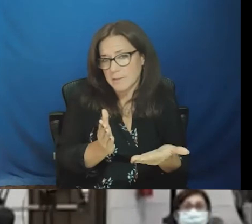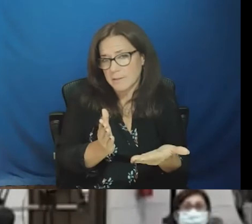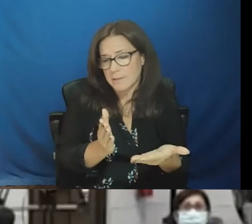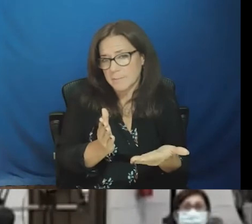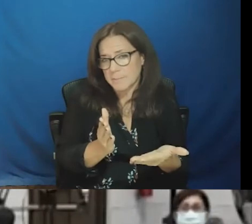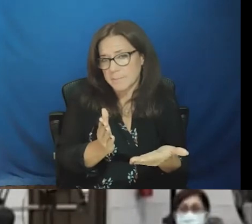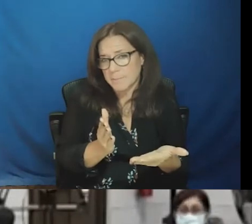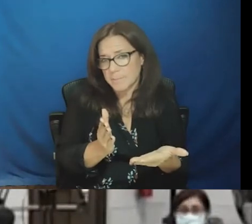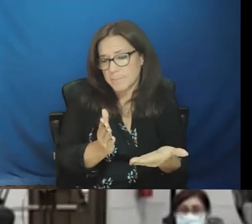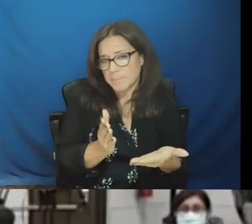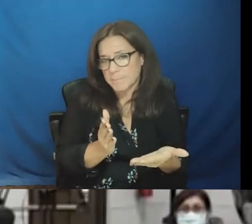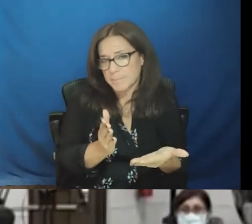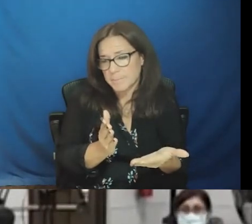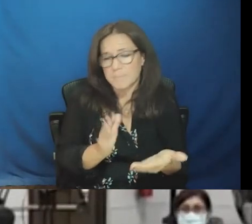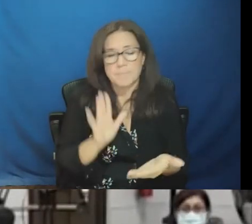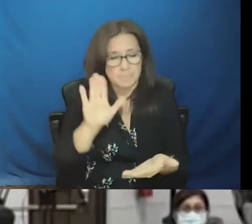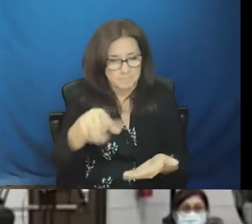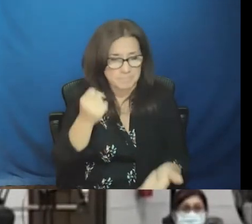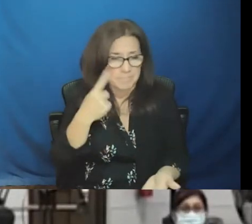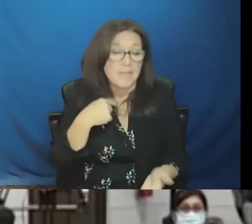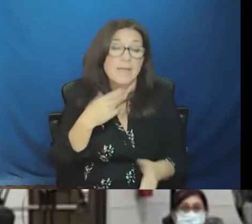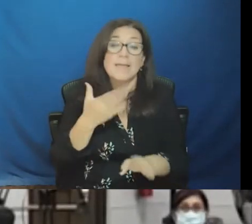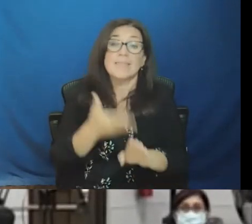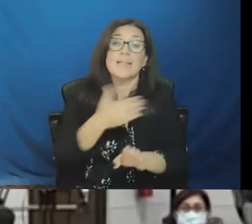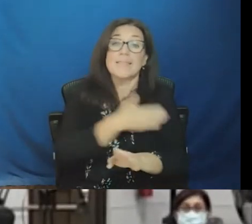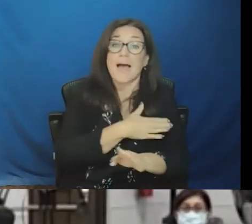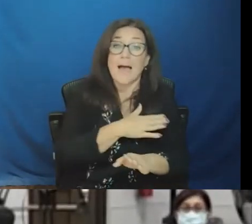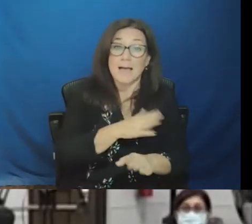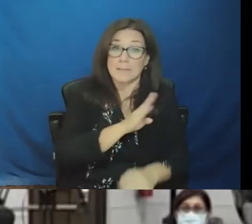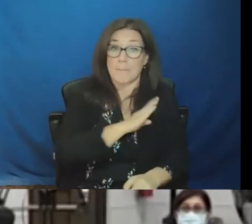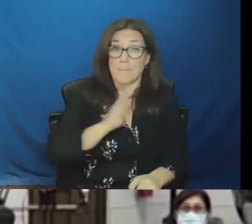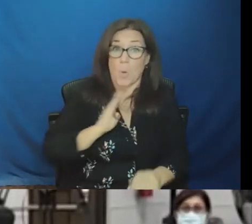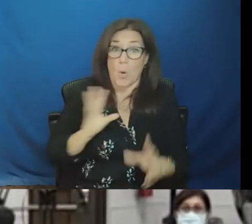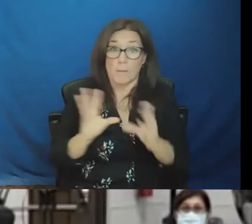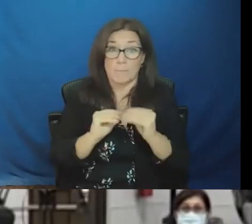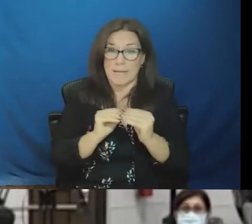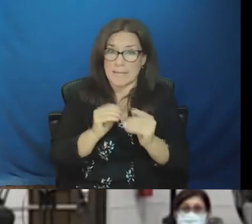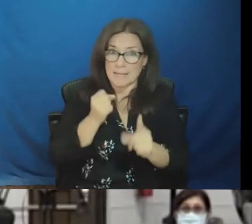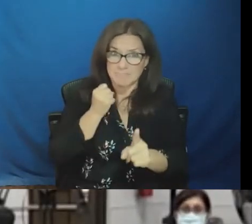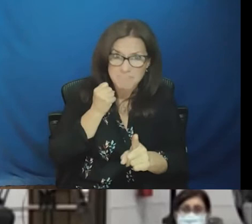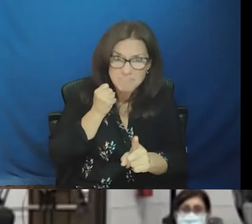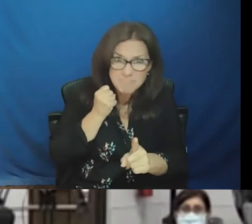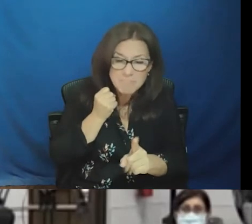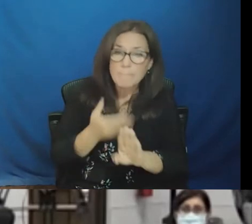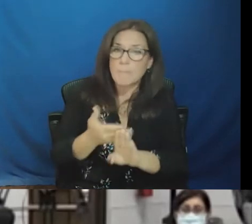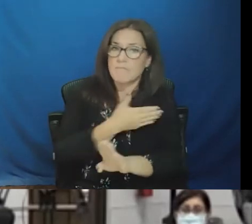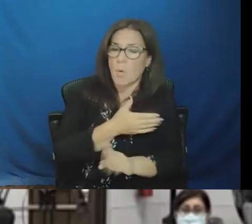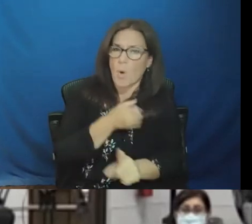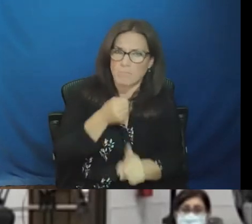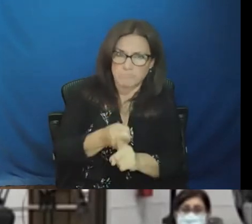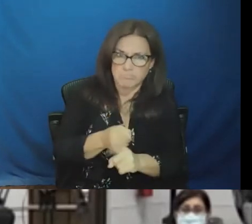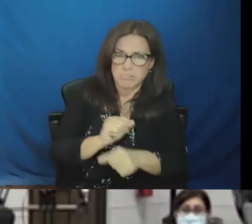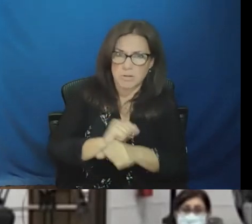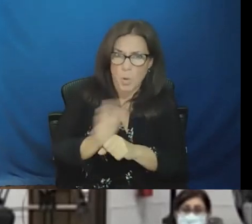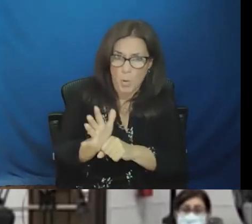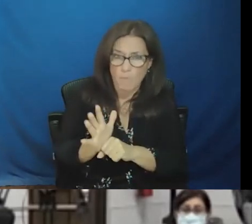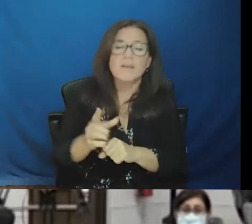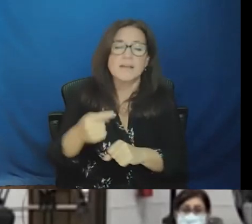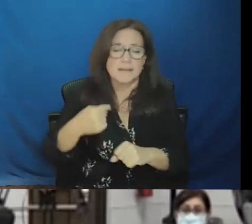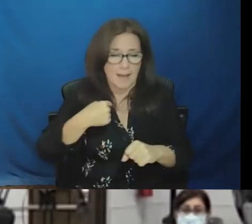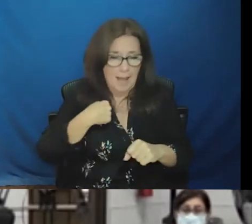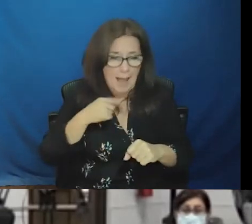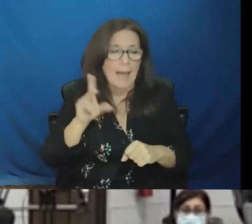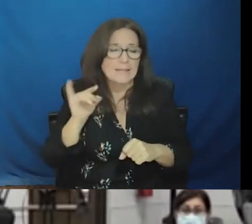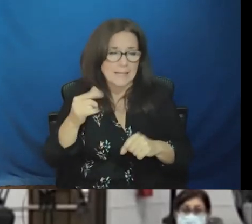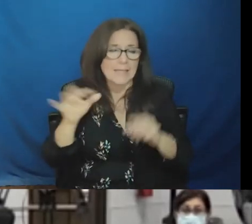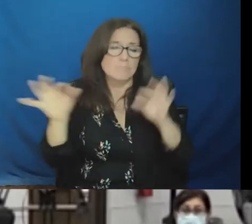was the last board meeting right before COVID hit, and I did a presentation about our discipline. And I said, we're going to go